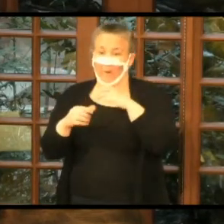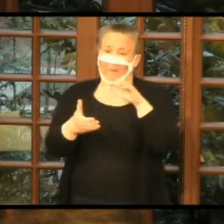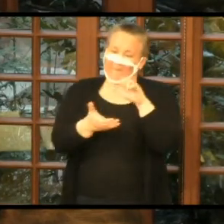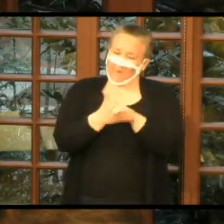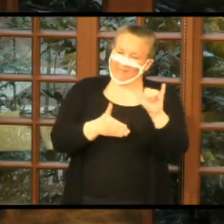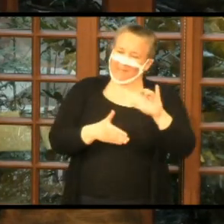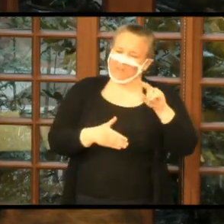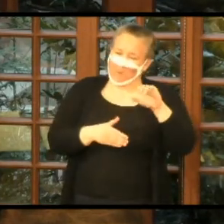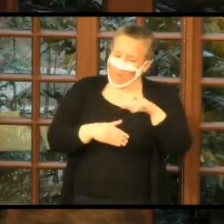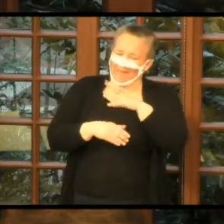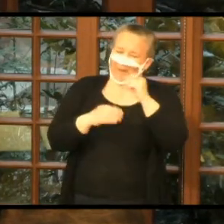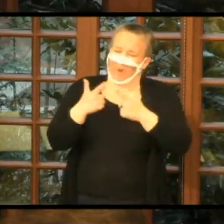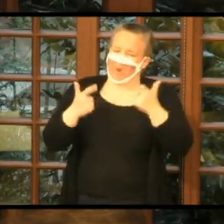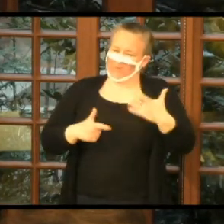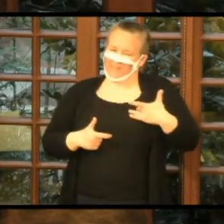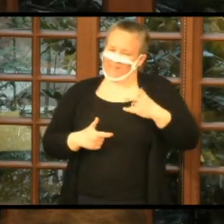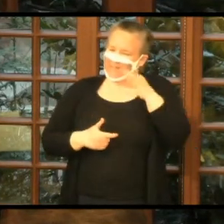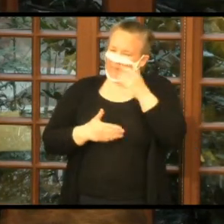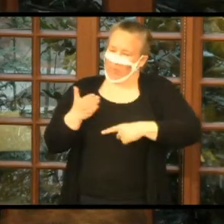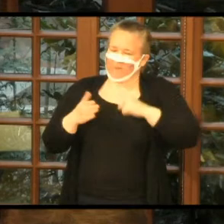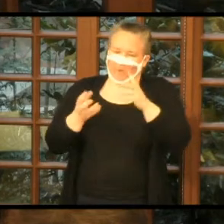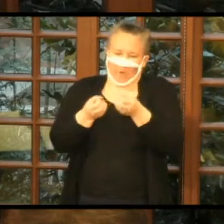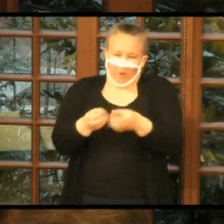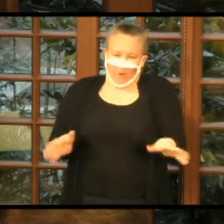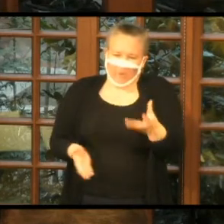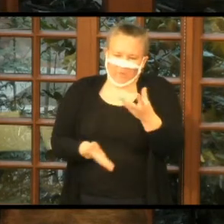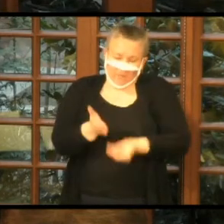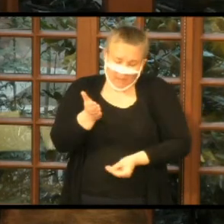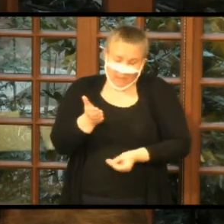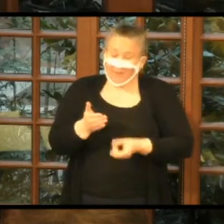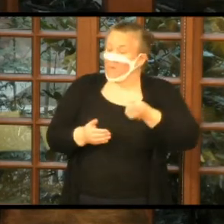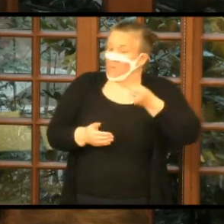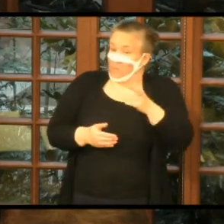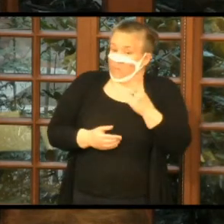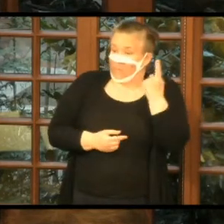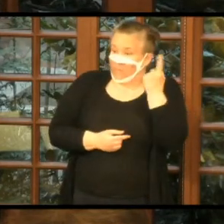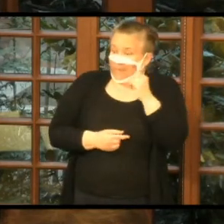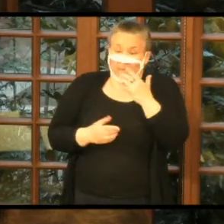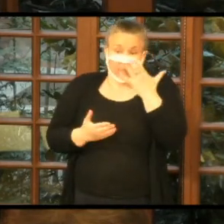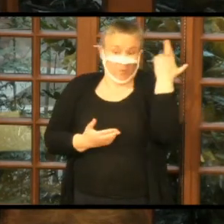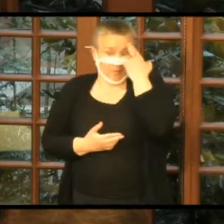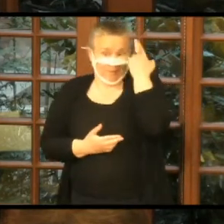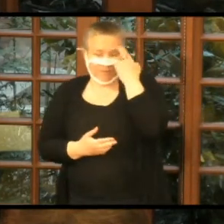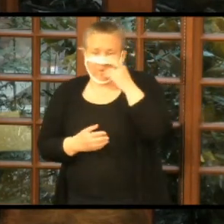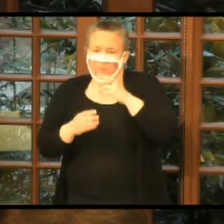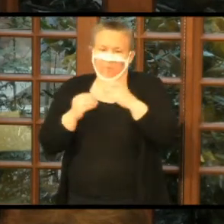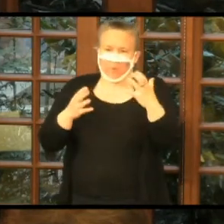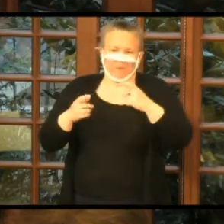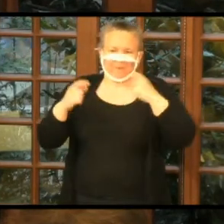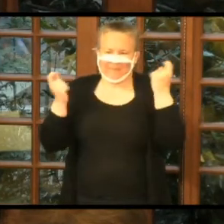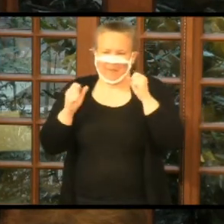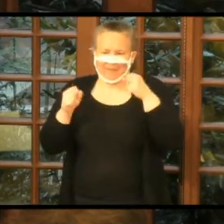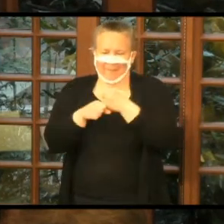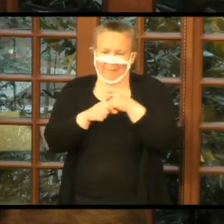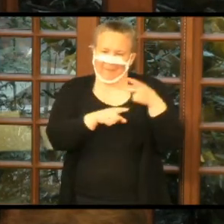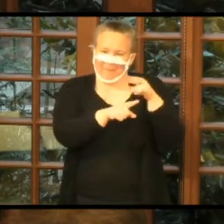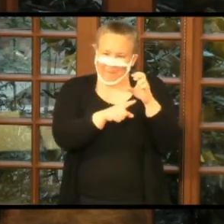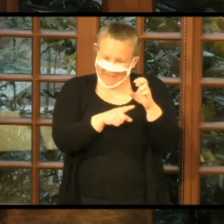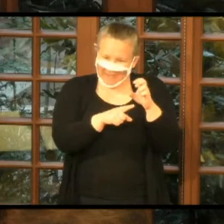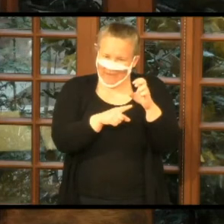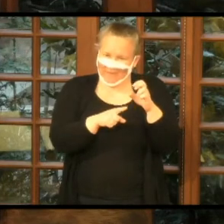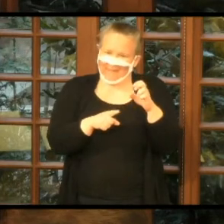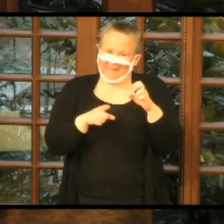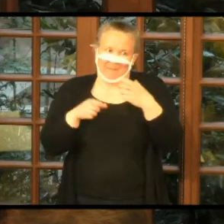yoke and a larger sense of what was being lost? Or was it the realization no amount of ceremony could make Pete to Lucy's